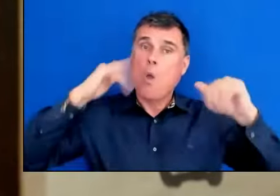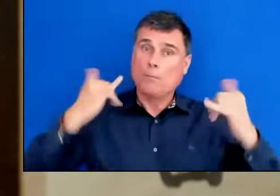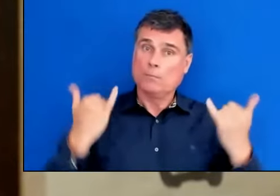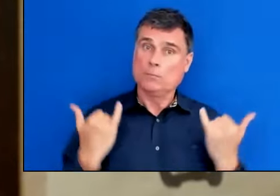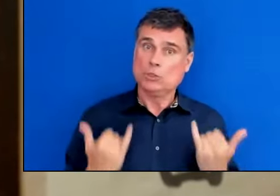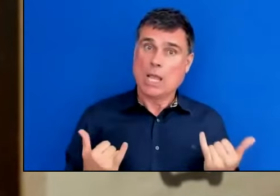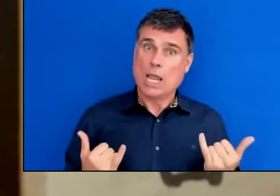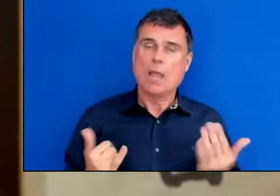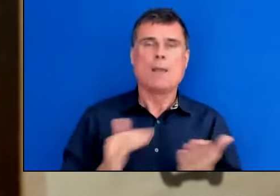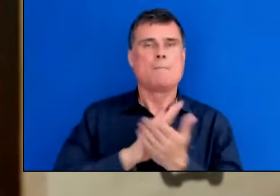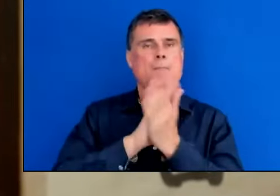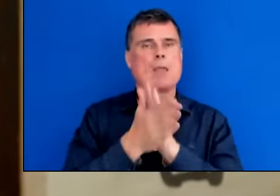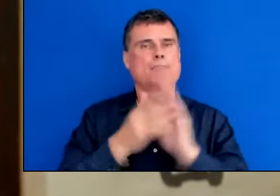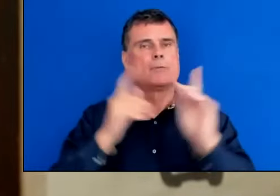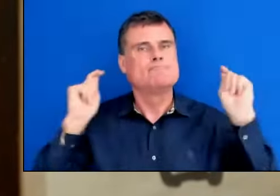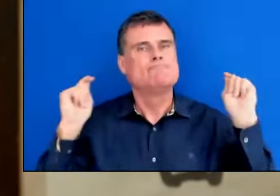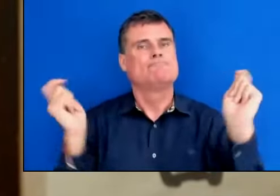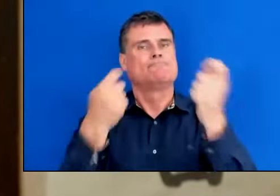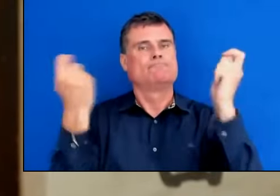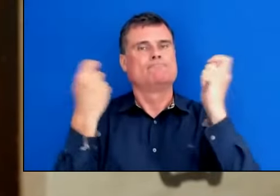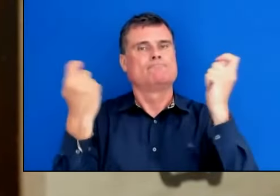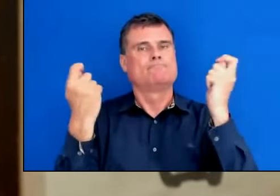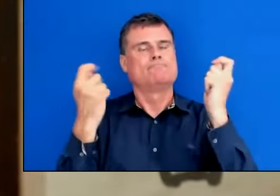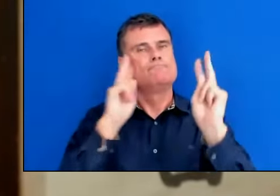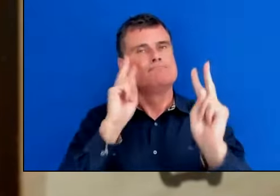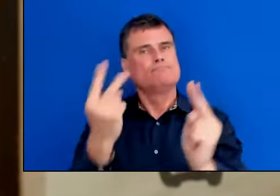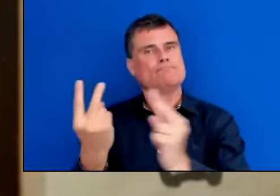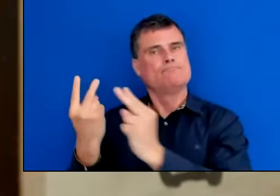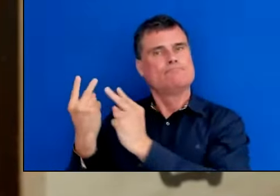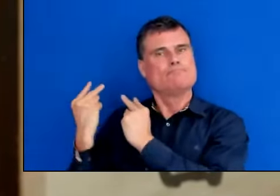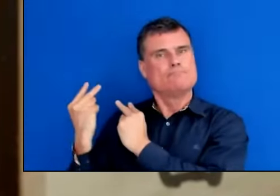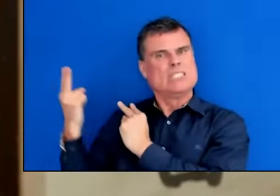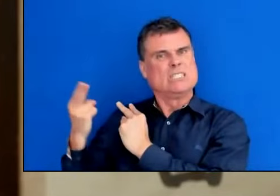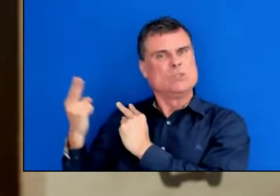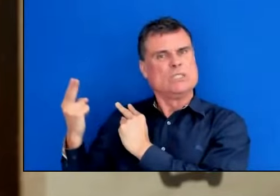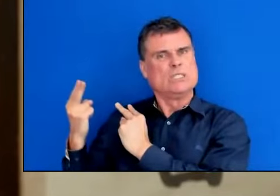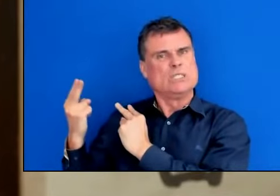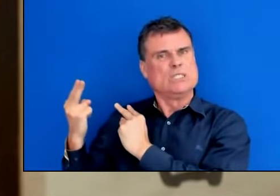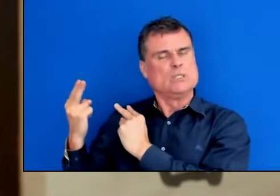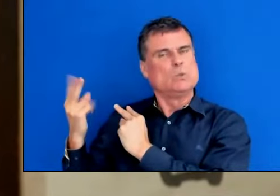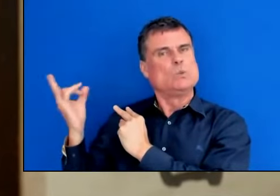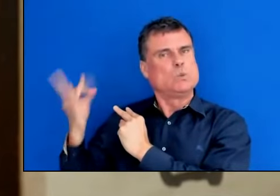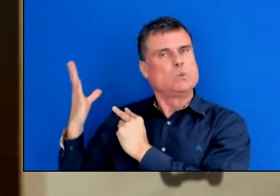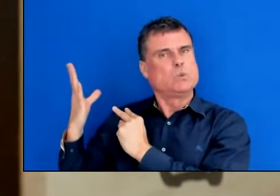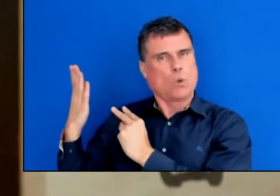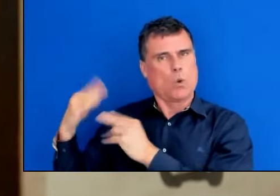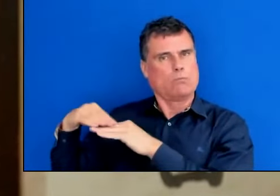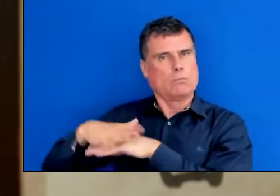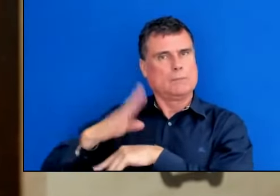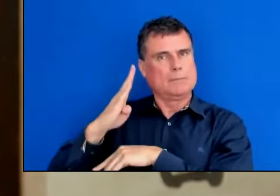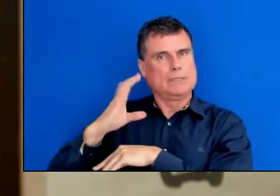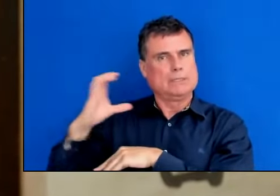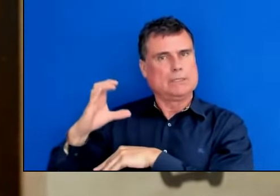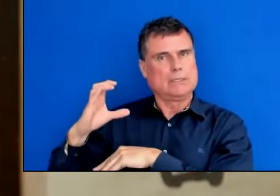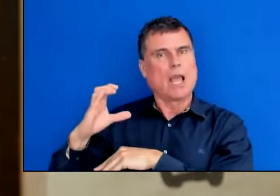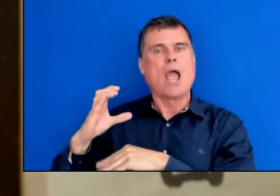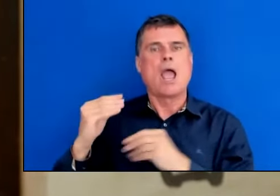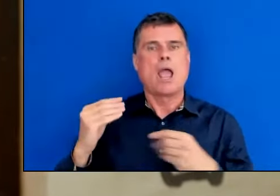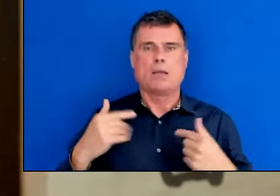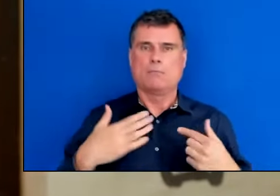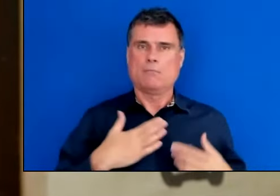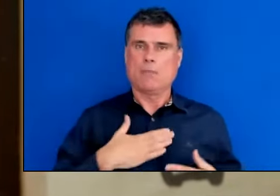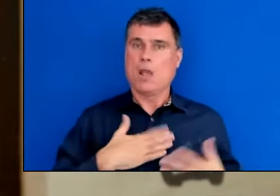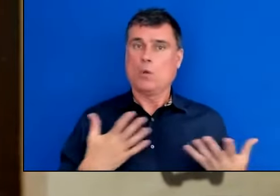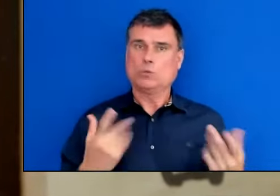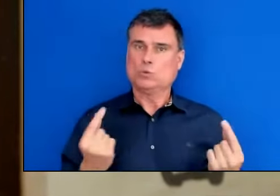but also, I hope, a day of celebration as we turn a page in what has been a challenging history in British Columbia.